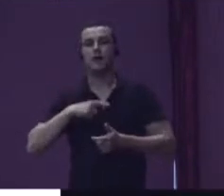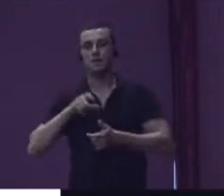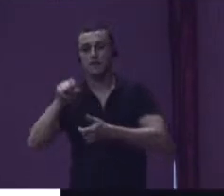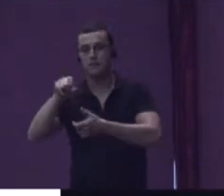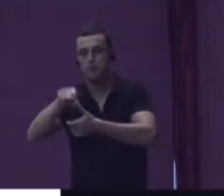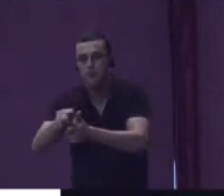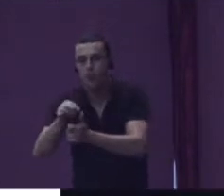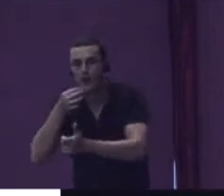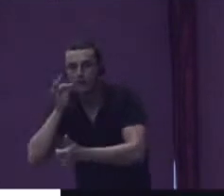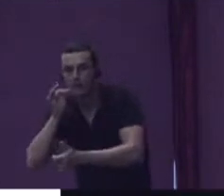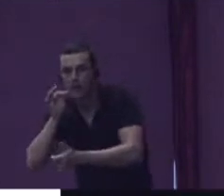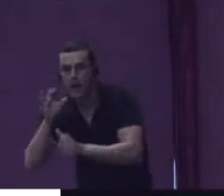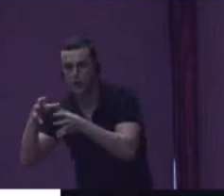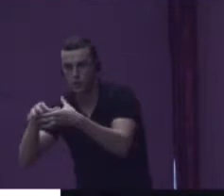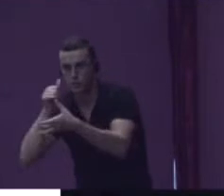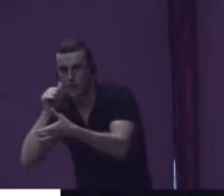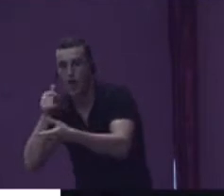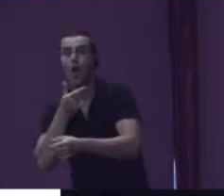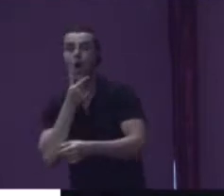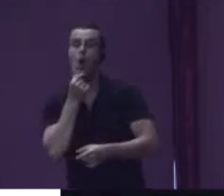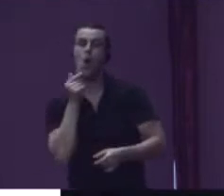And